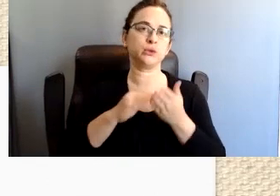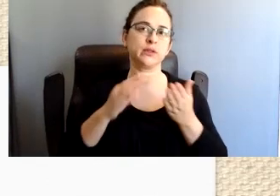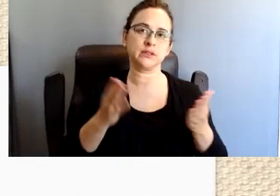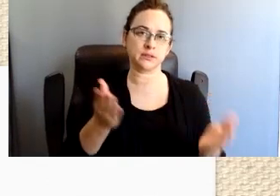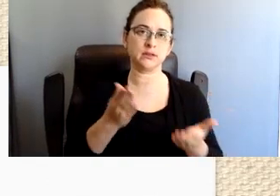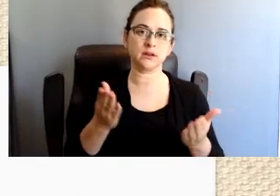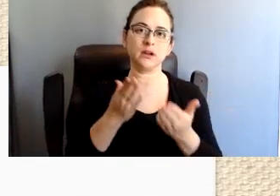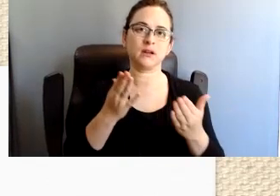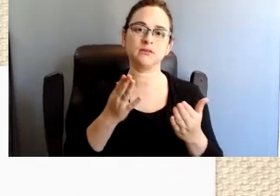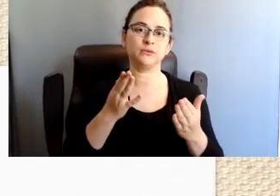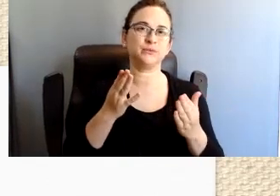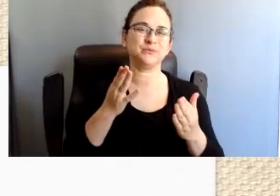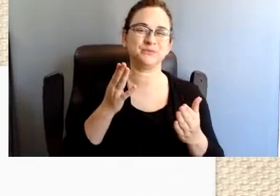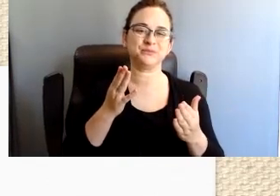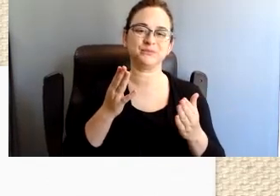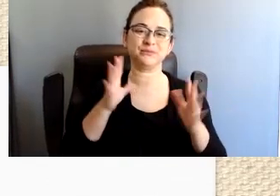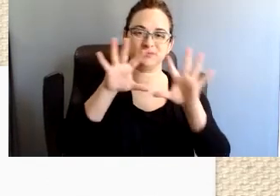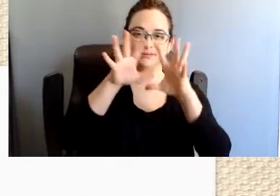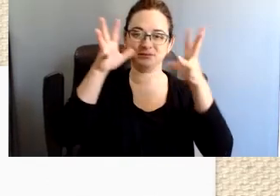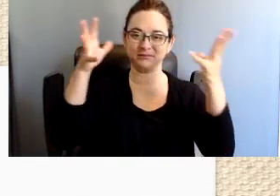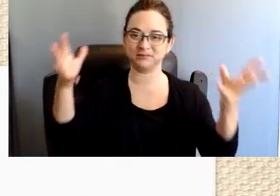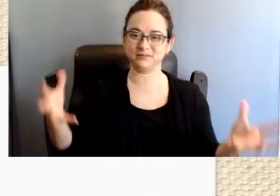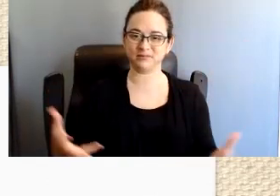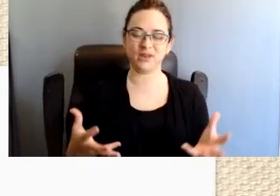Keep getting there. I know it's so.